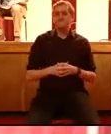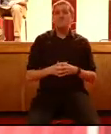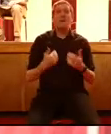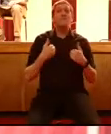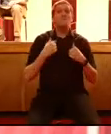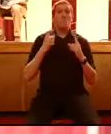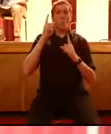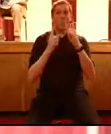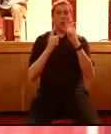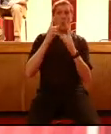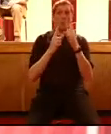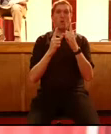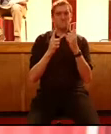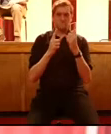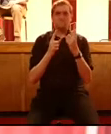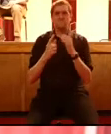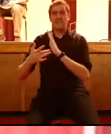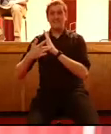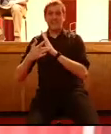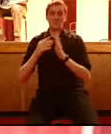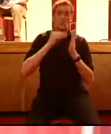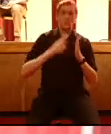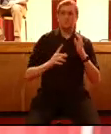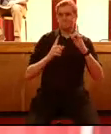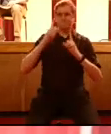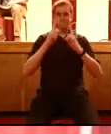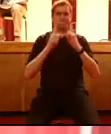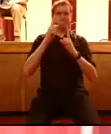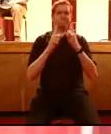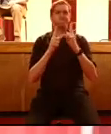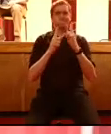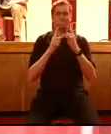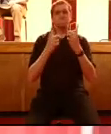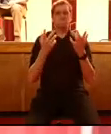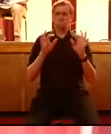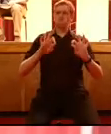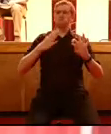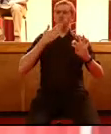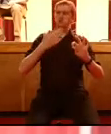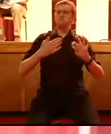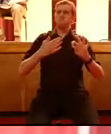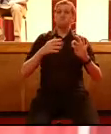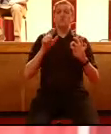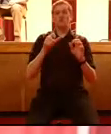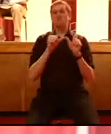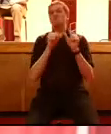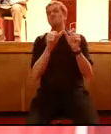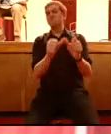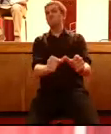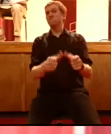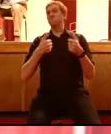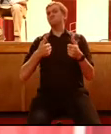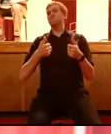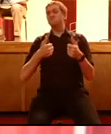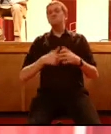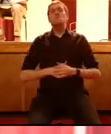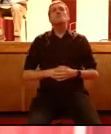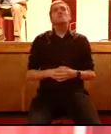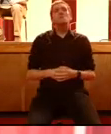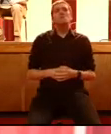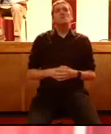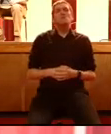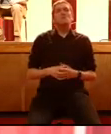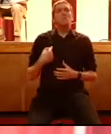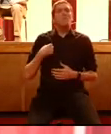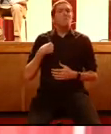ratio with our technology, so we're good there, and we should be good at for years to come. And we